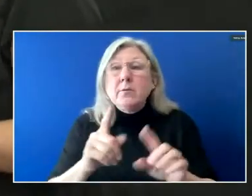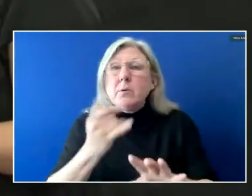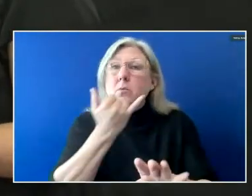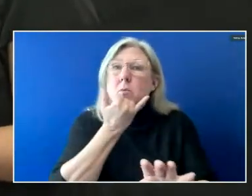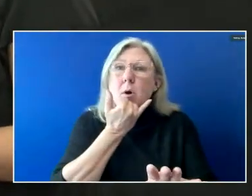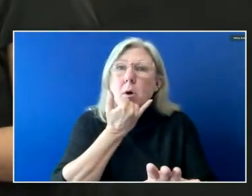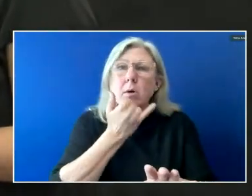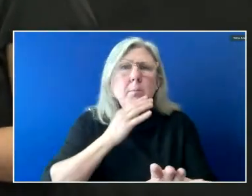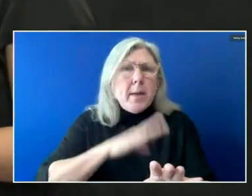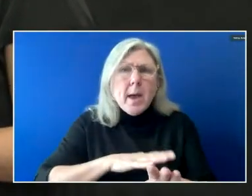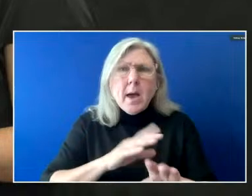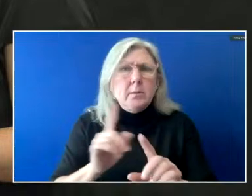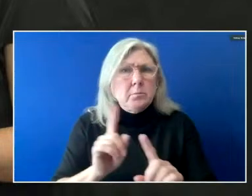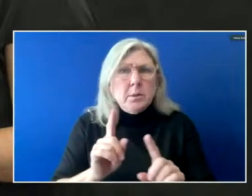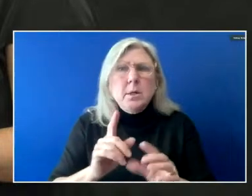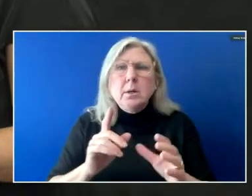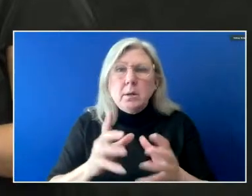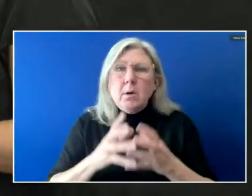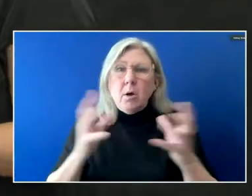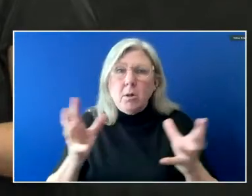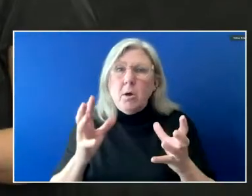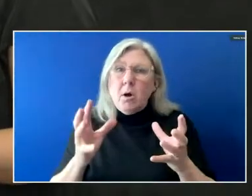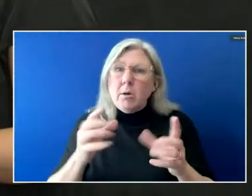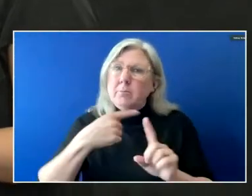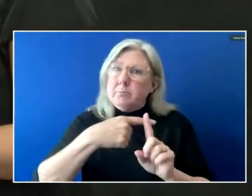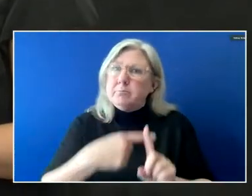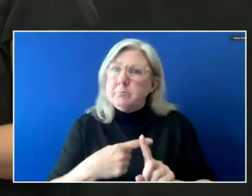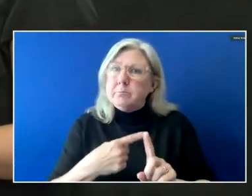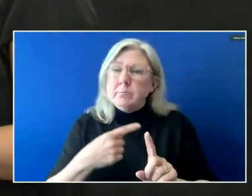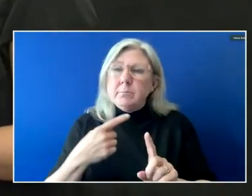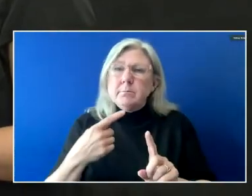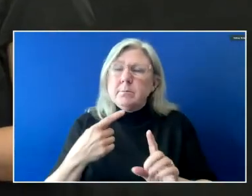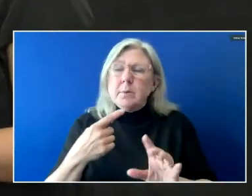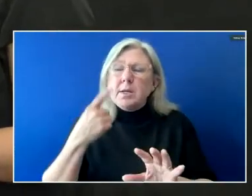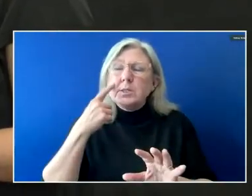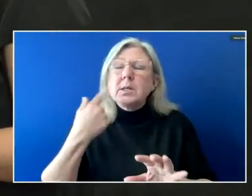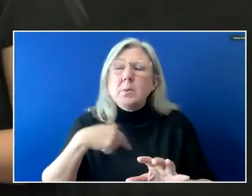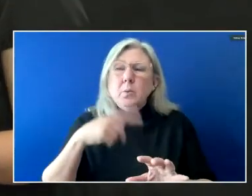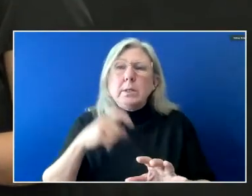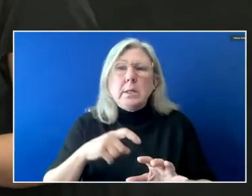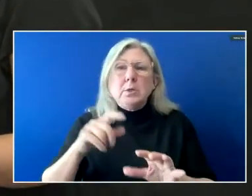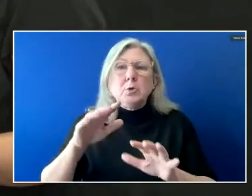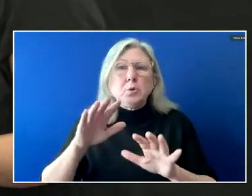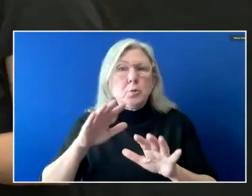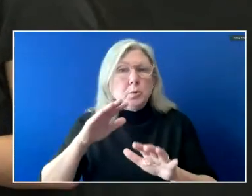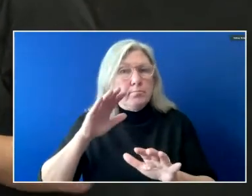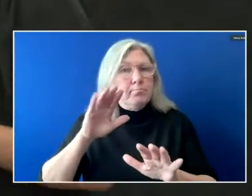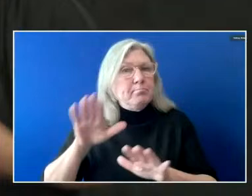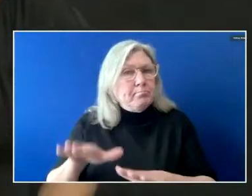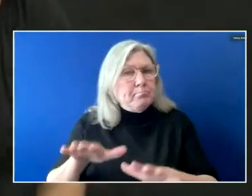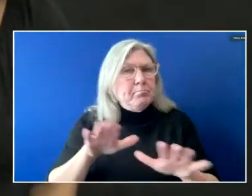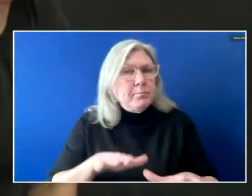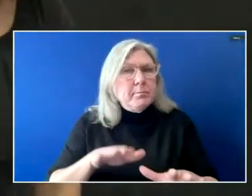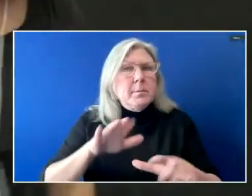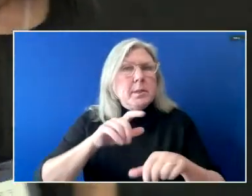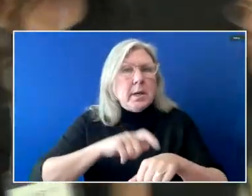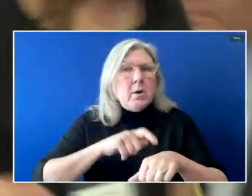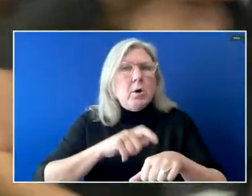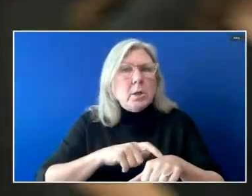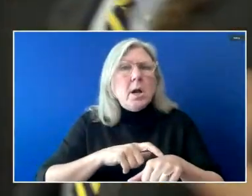bad there's a lot of merits to it I just think that we need to take our time and we need to roll it out properly thank